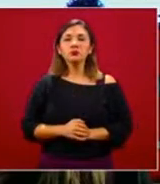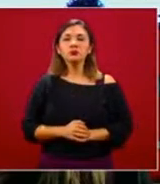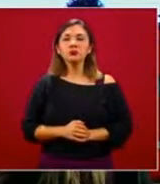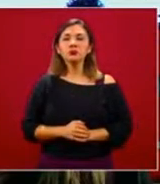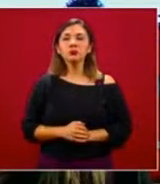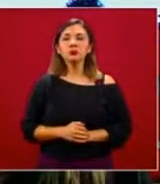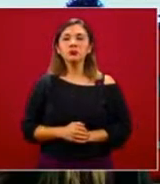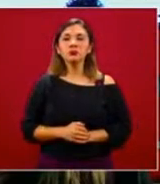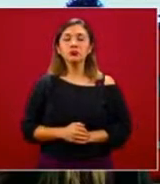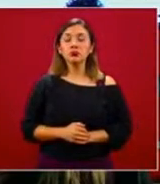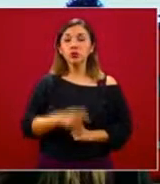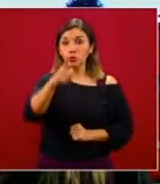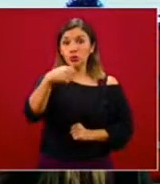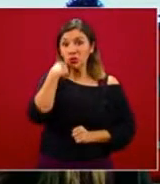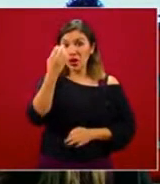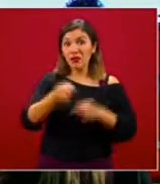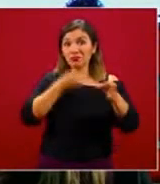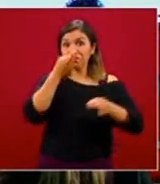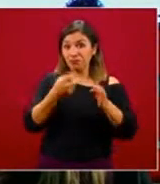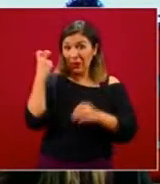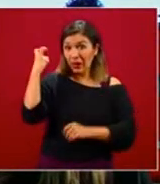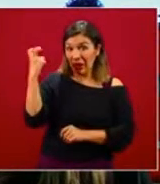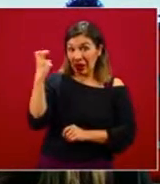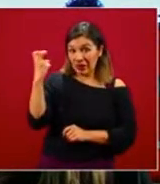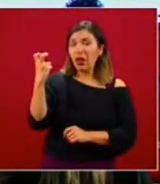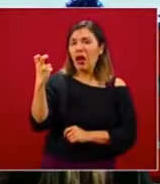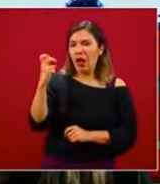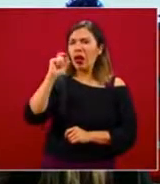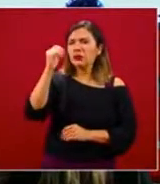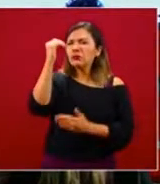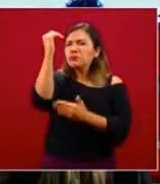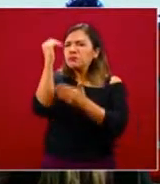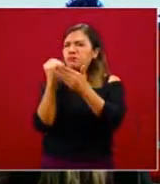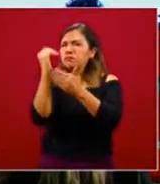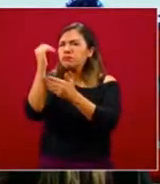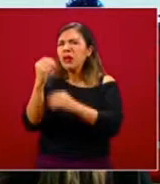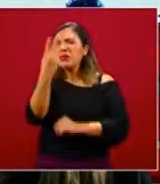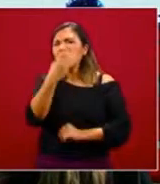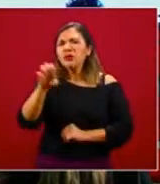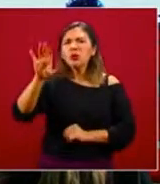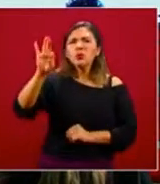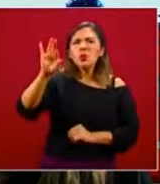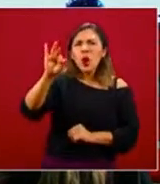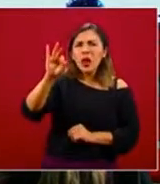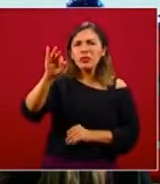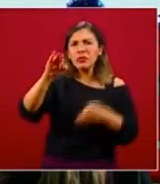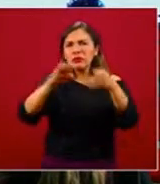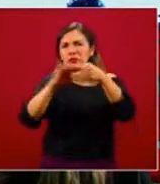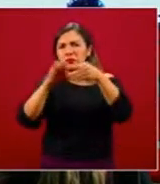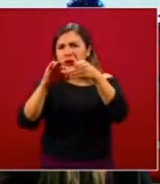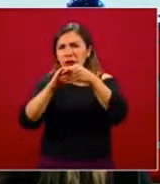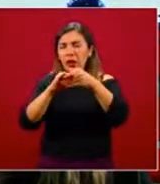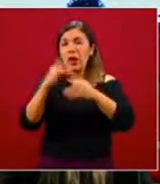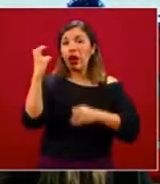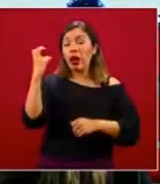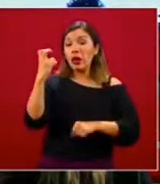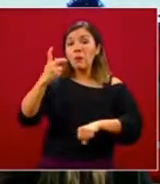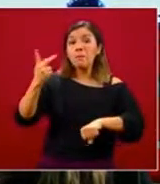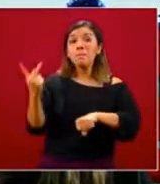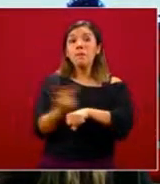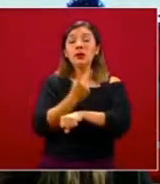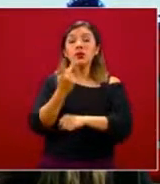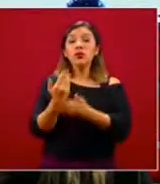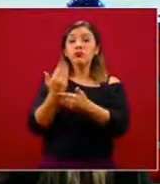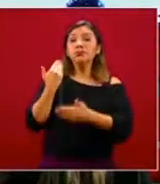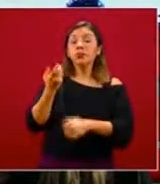presentar este dato, If es they would want to poco debajo, show debe ser this information, 340, it's y maybe esto around ocurrió 340.